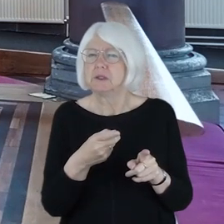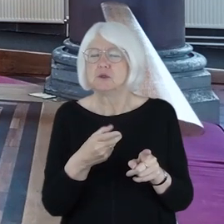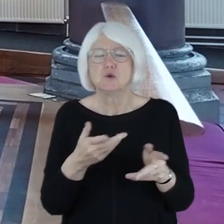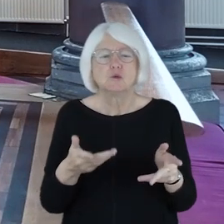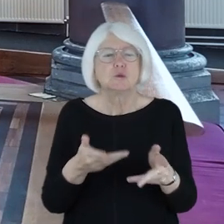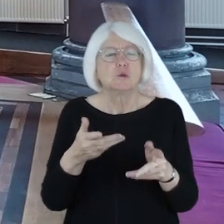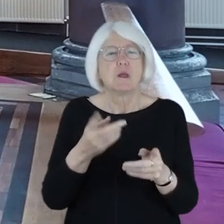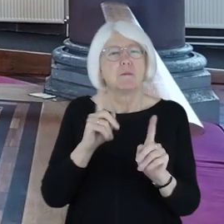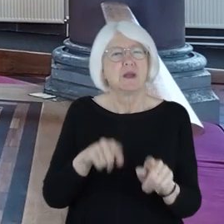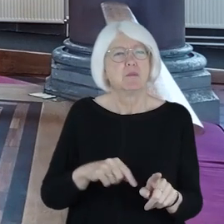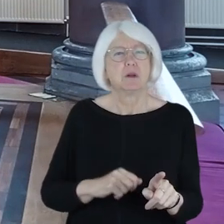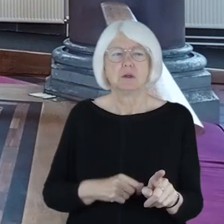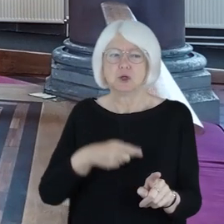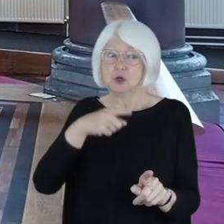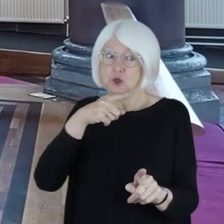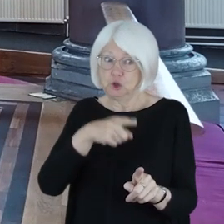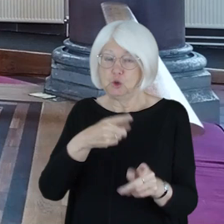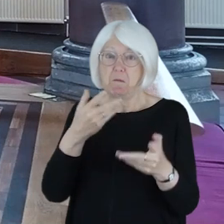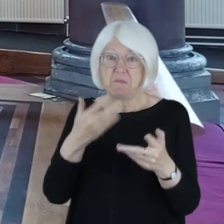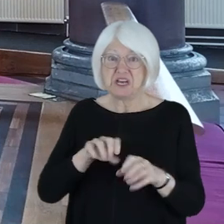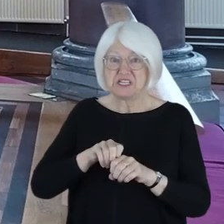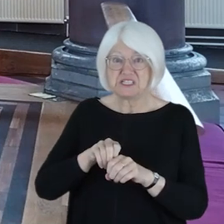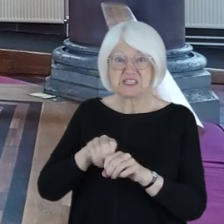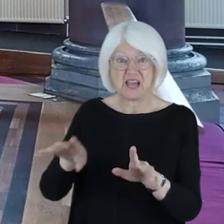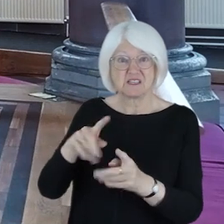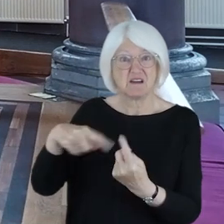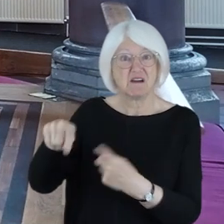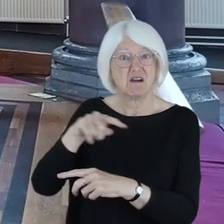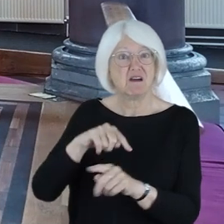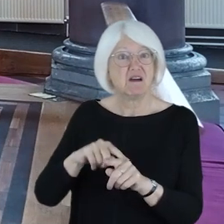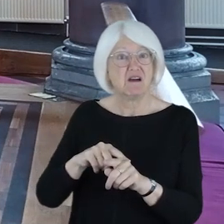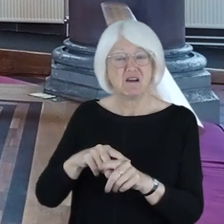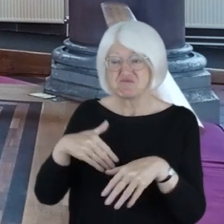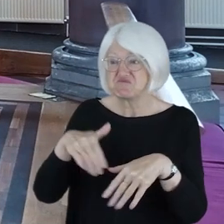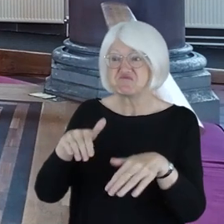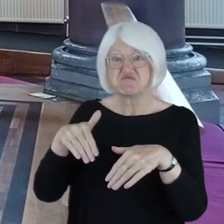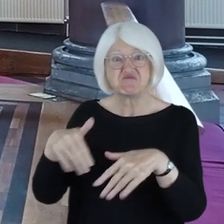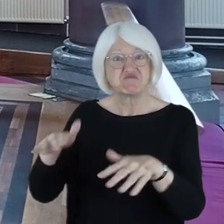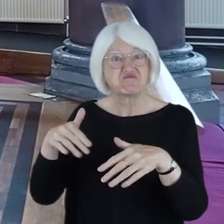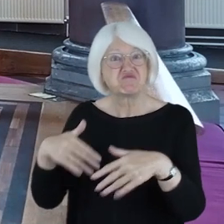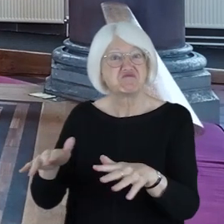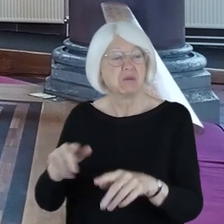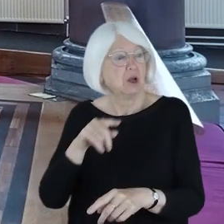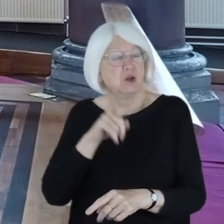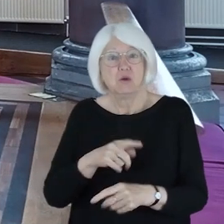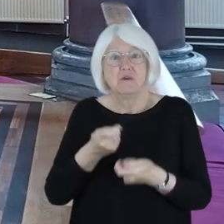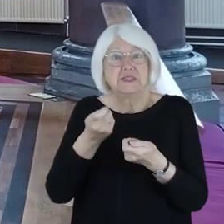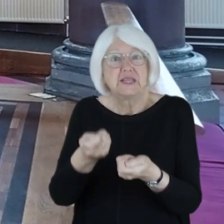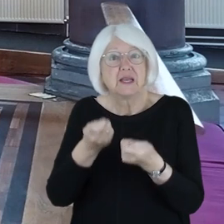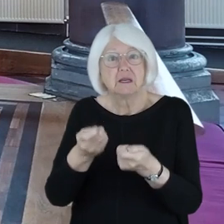people, it is you who have scattered my flock and have driven them away, and who have not attended to